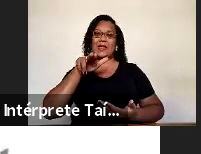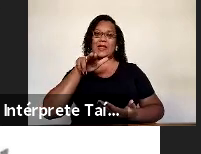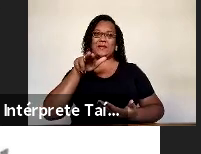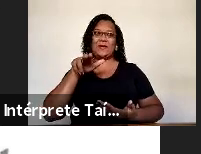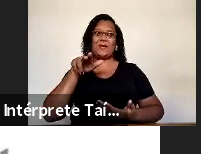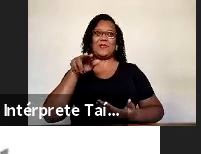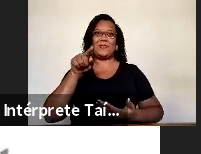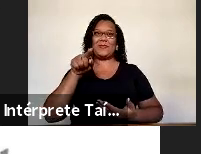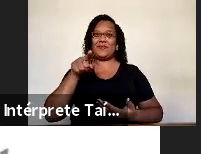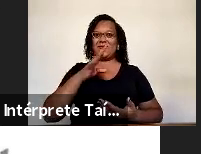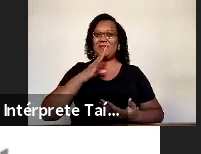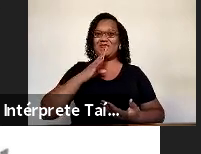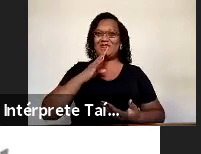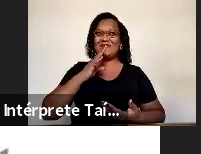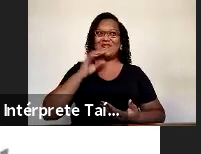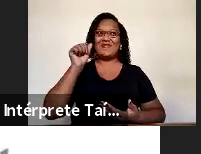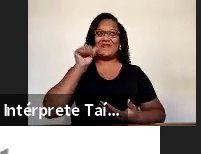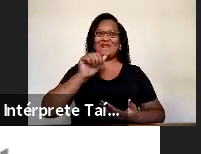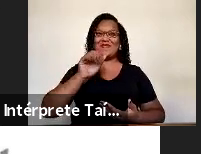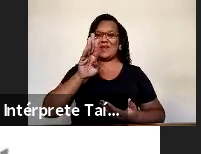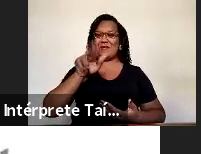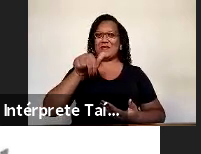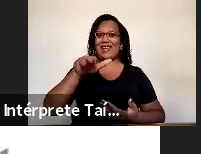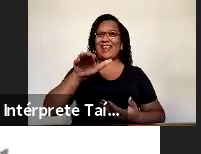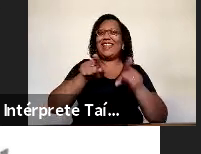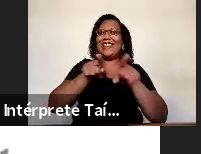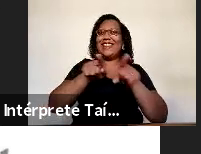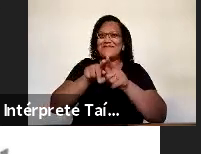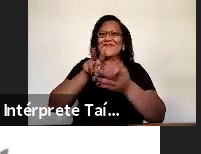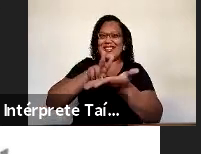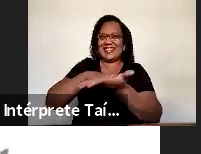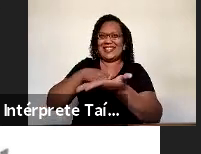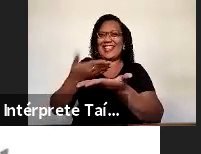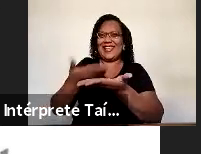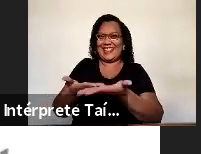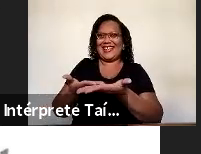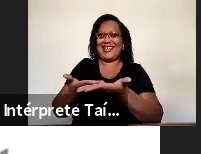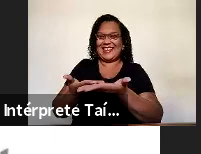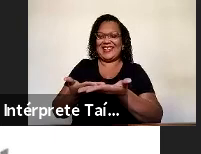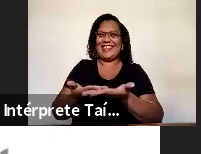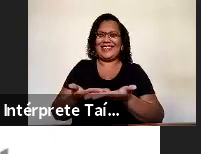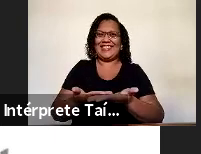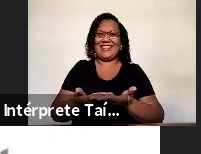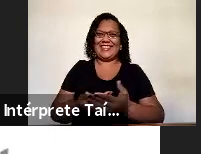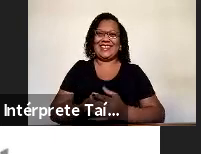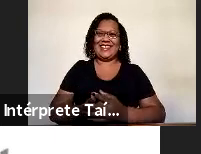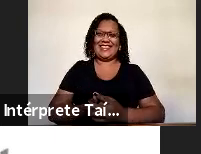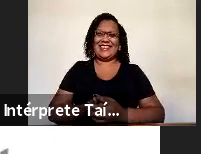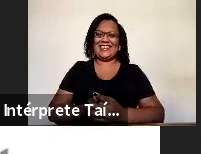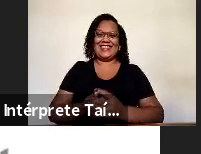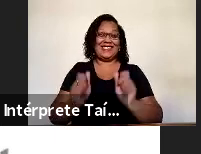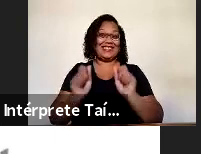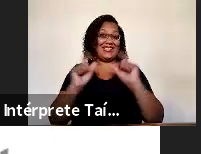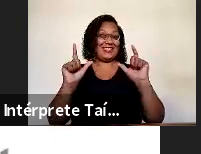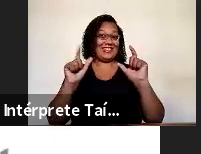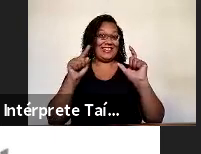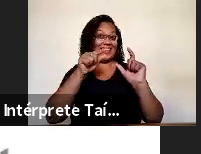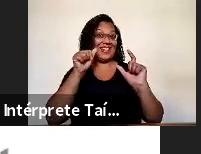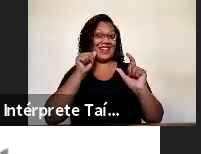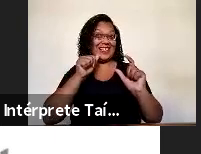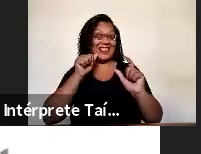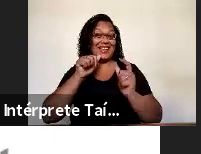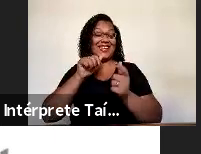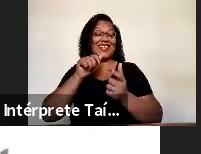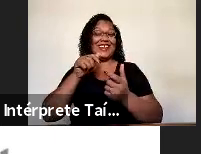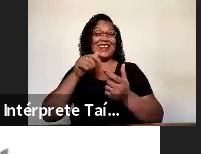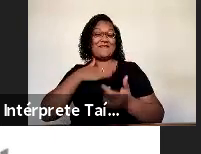an interpreter. And spoiler alert here, she's also the producer of a podcast, a very